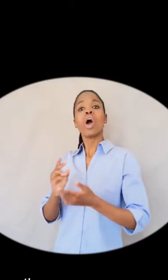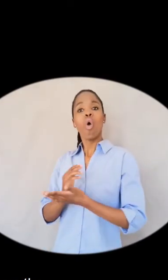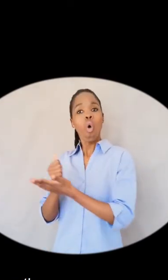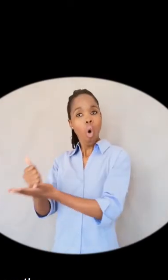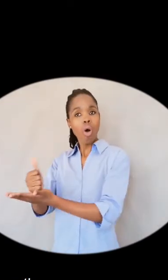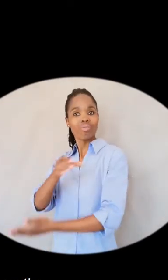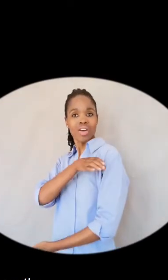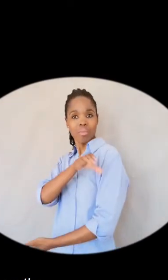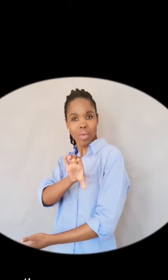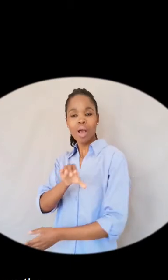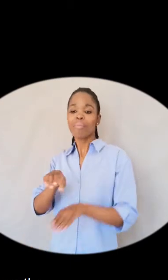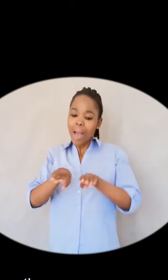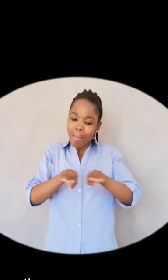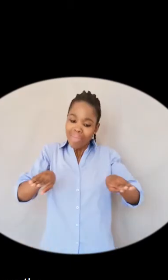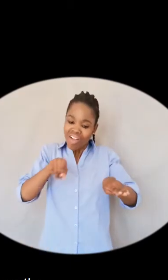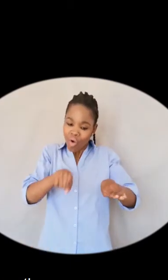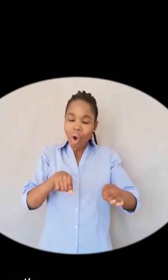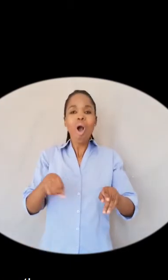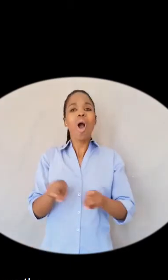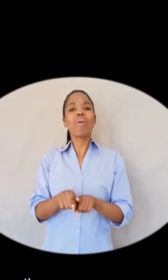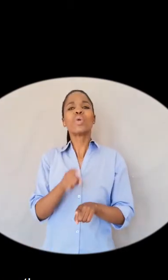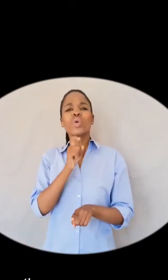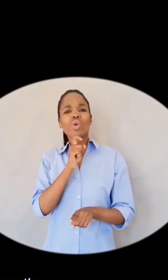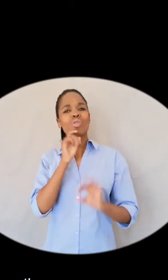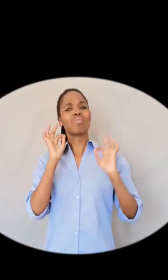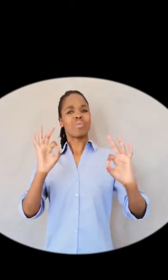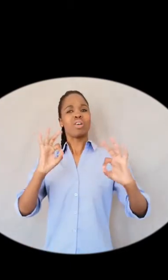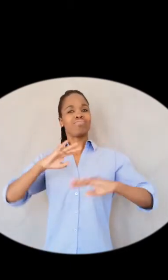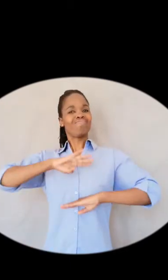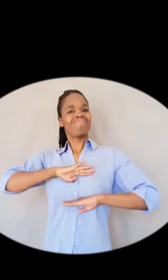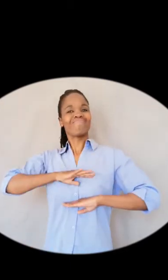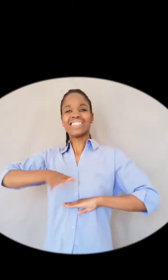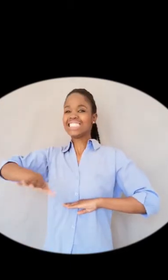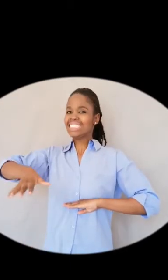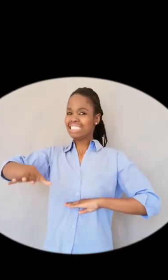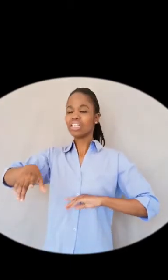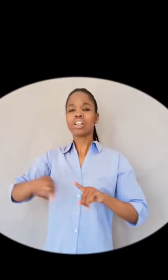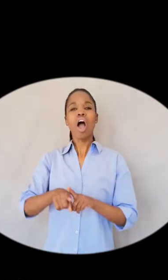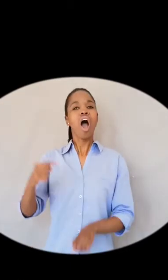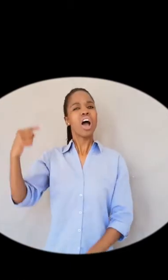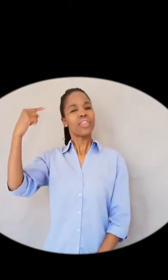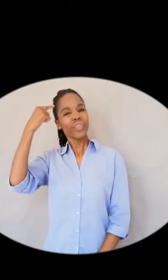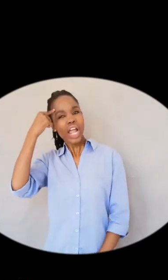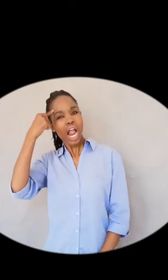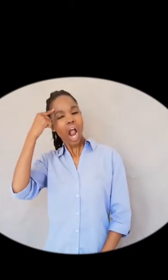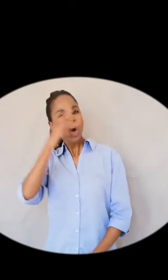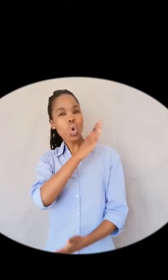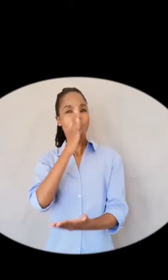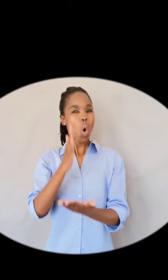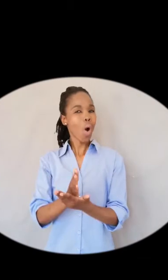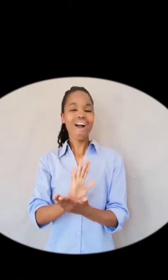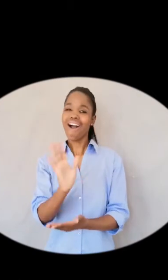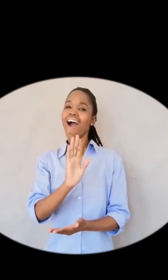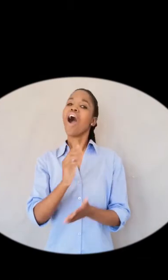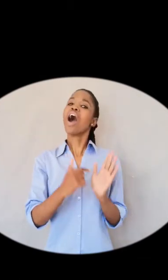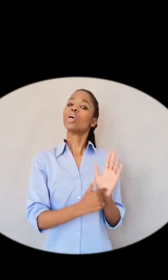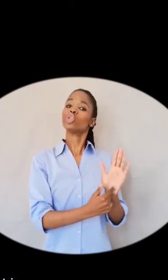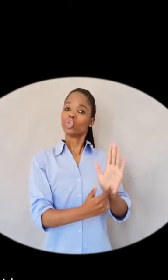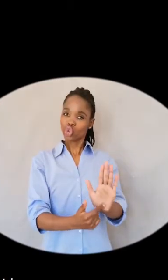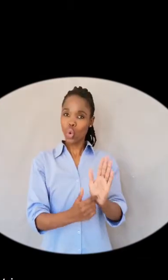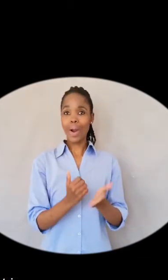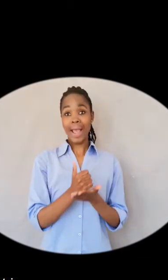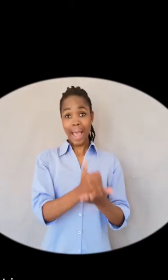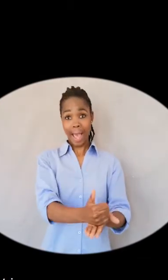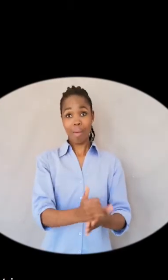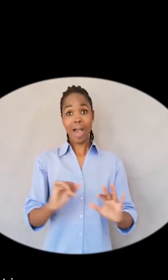to enable you to use the platform the way it's supposed to be used. Currently, most podcasters, you use the platform the way you think it's supposed to be used.